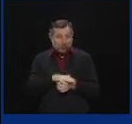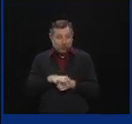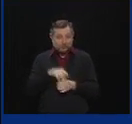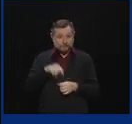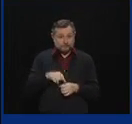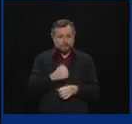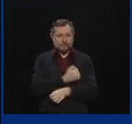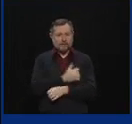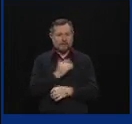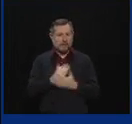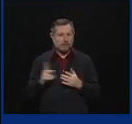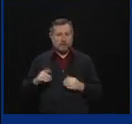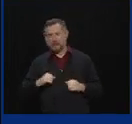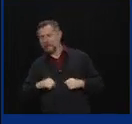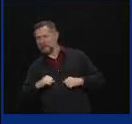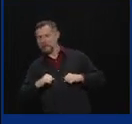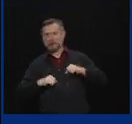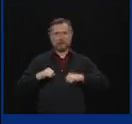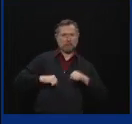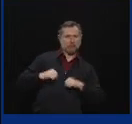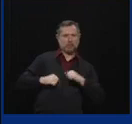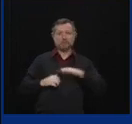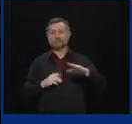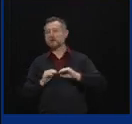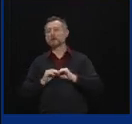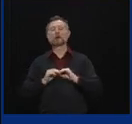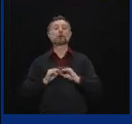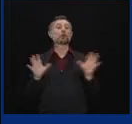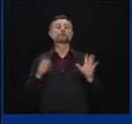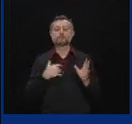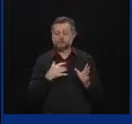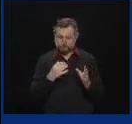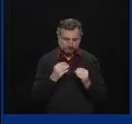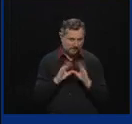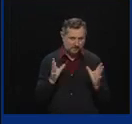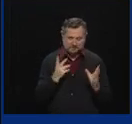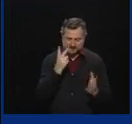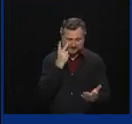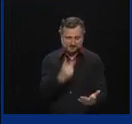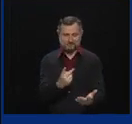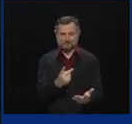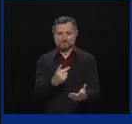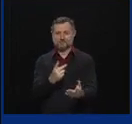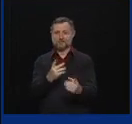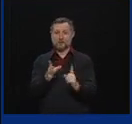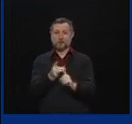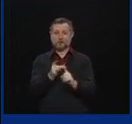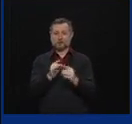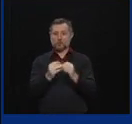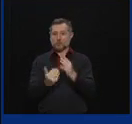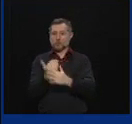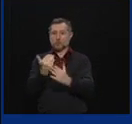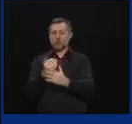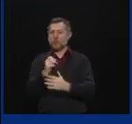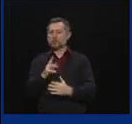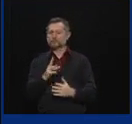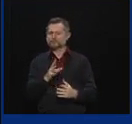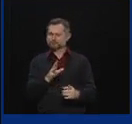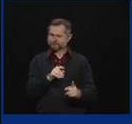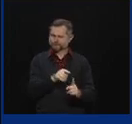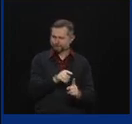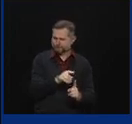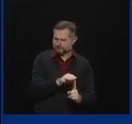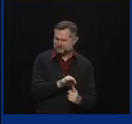hesitant, but it's quite clear from the cases that we're seeing, new cases, as well as especially the cases that we're seeing